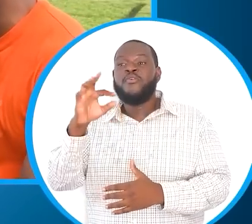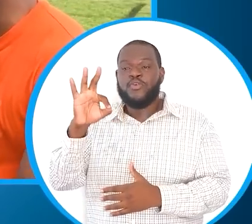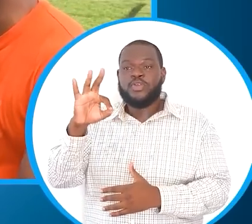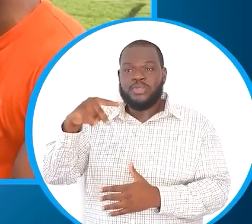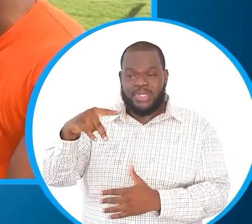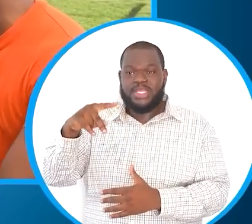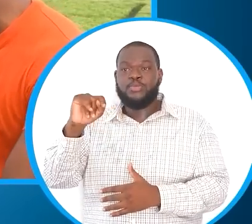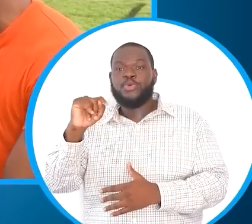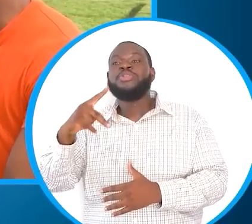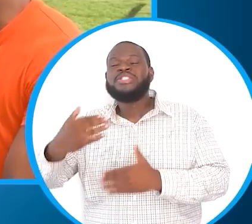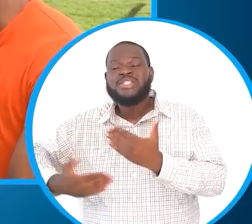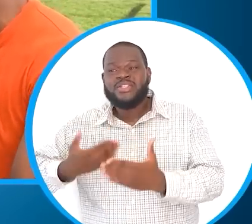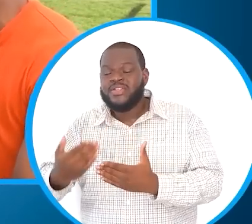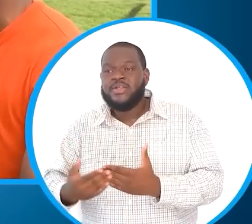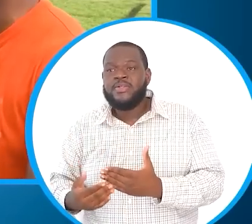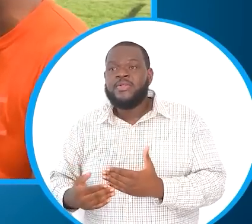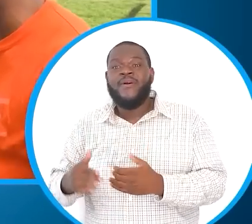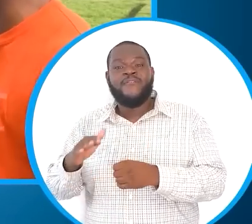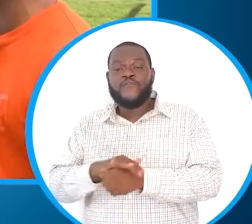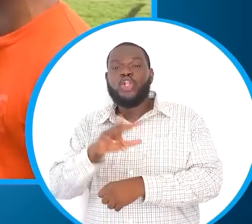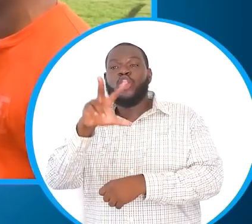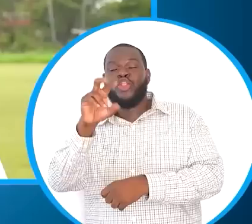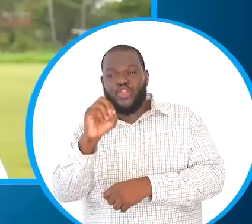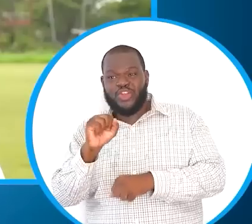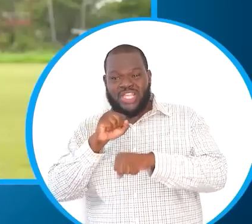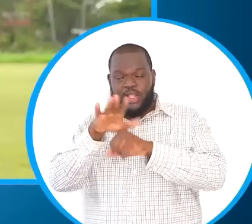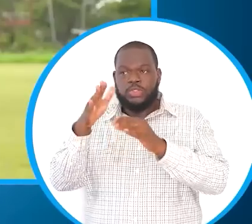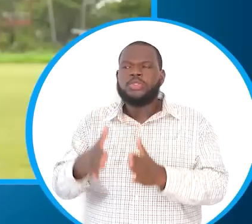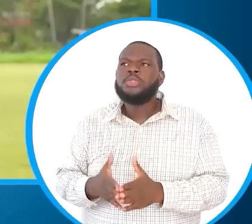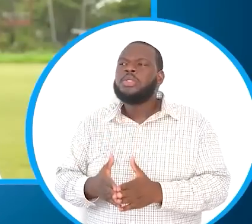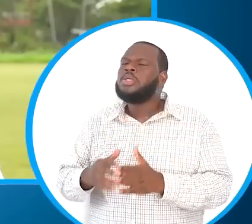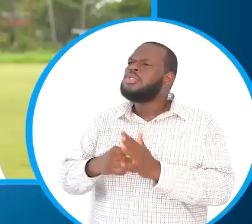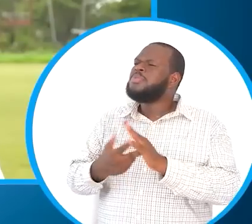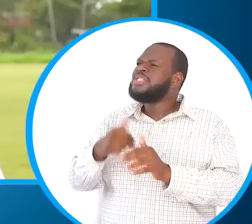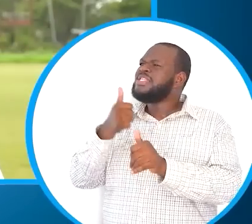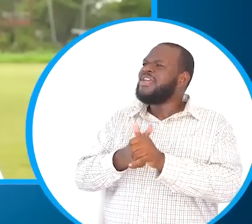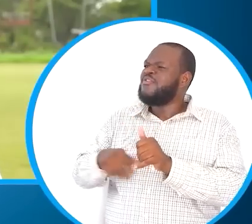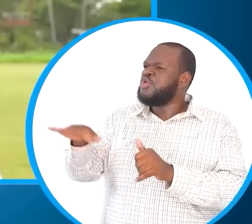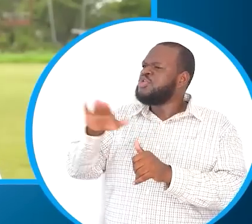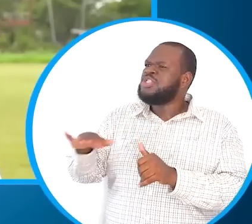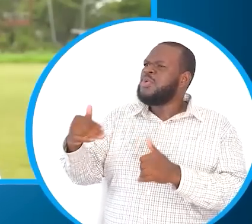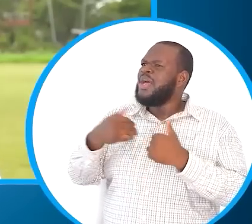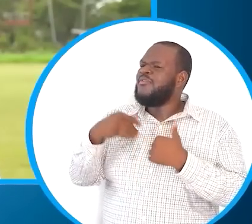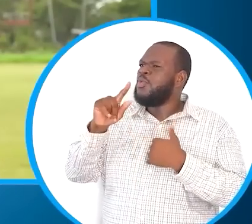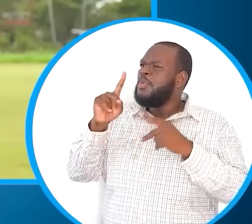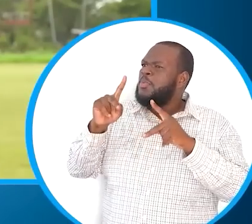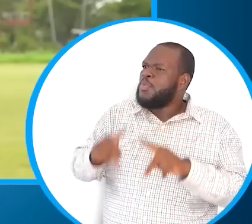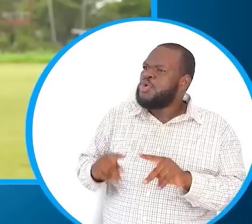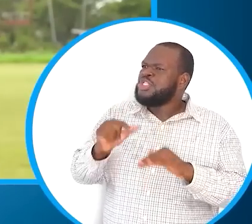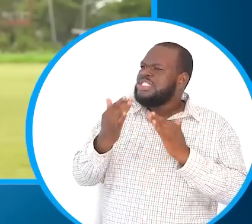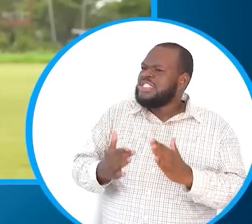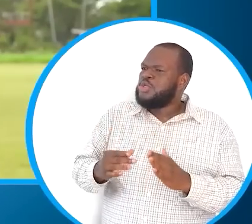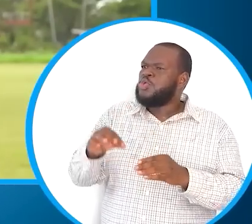the first-past-the-post system, giving a total of 30 councillors. So that means that every constituency will have one of its citizens who